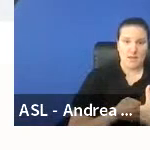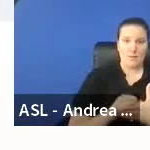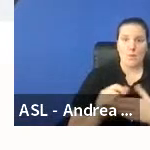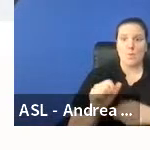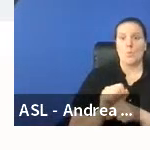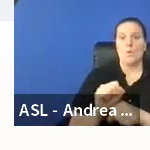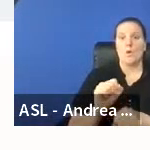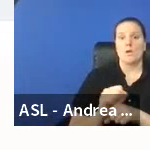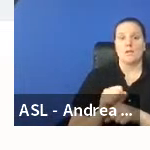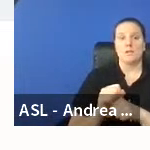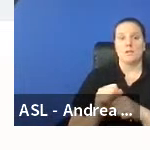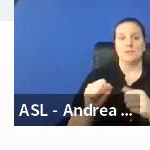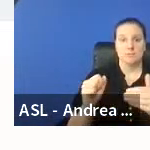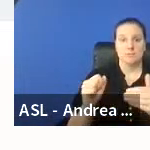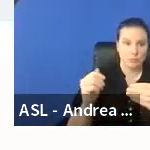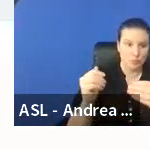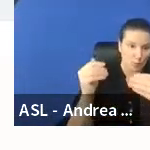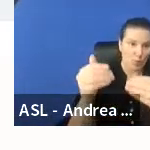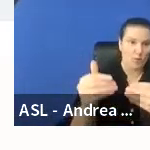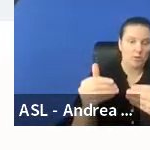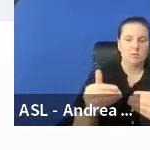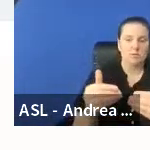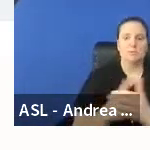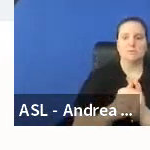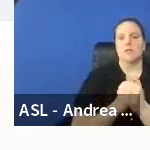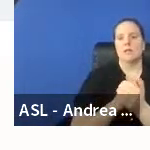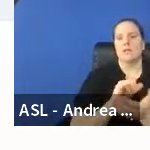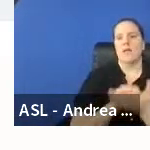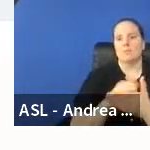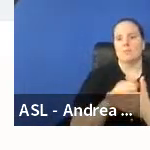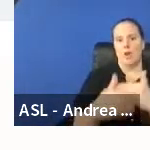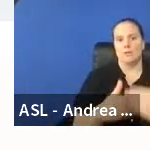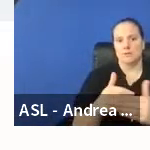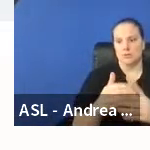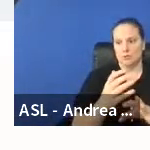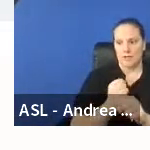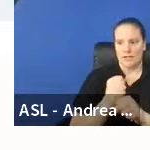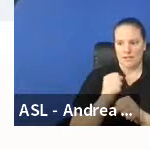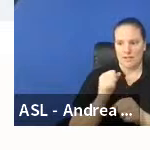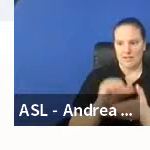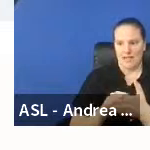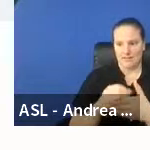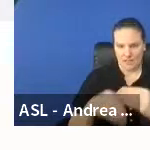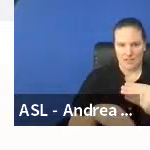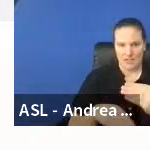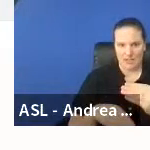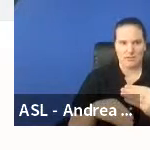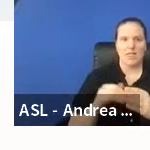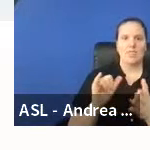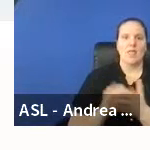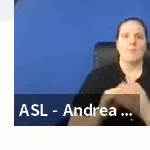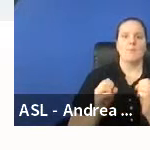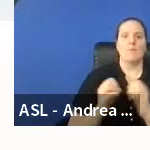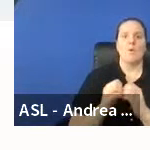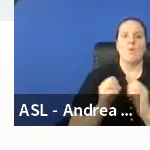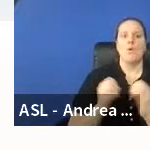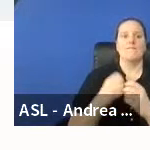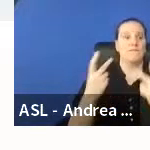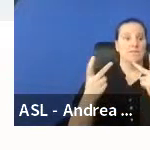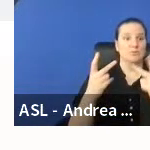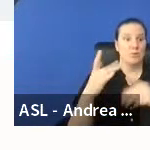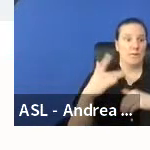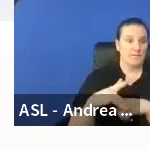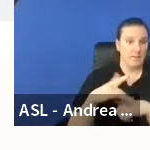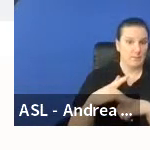working towards that process and getting that done, and that more visuals will be available,